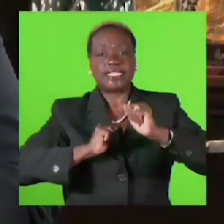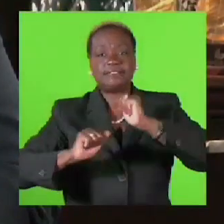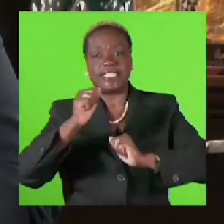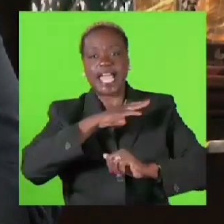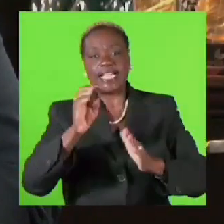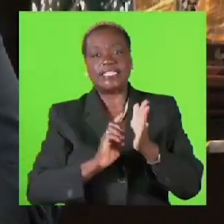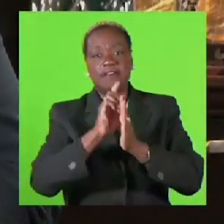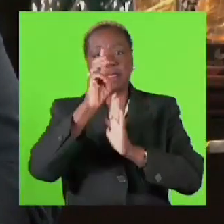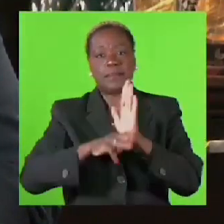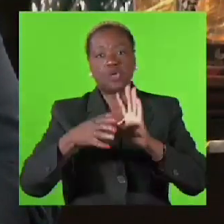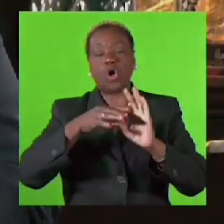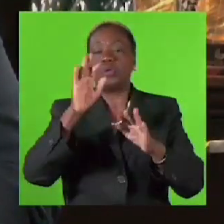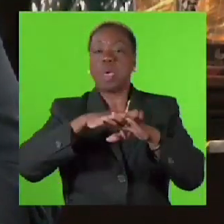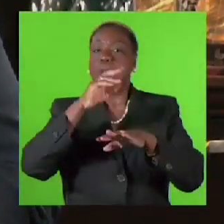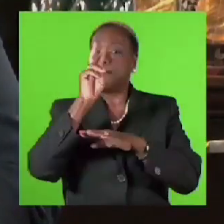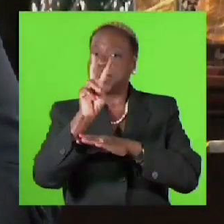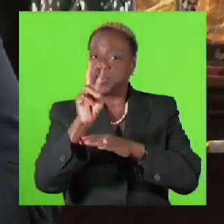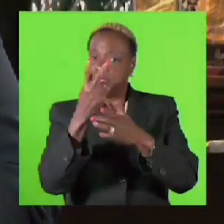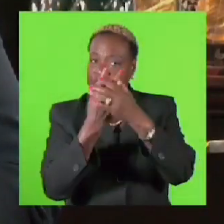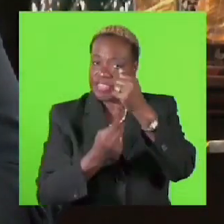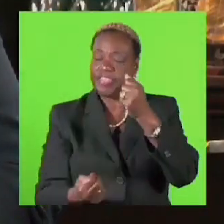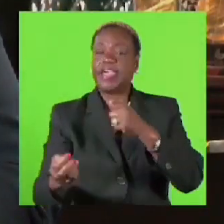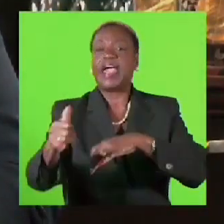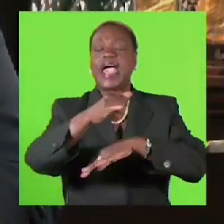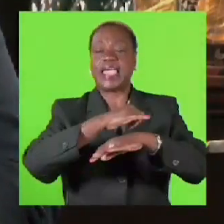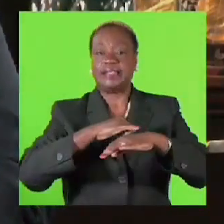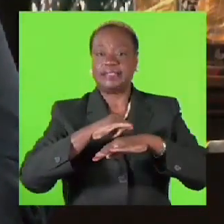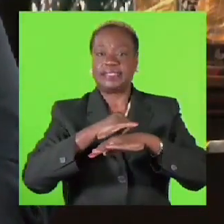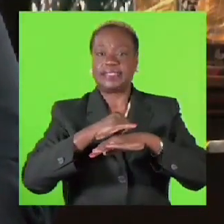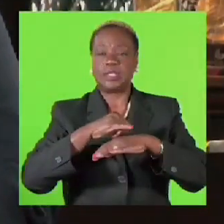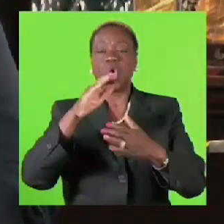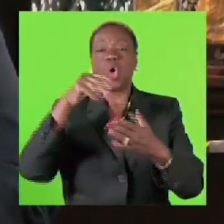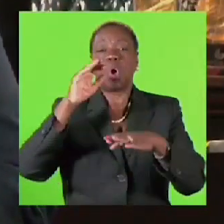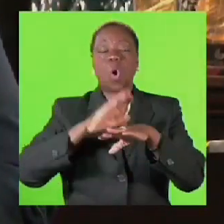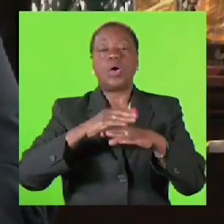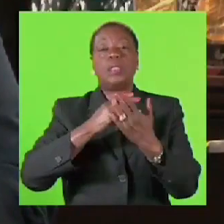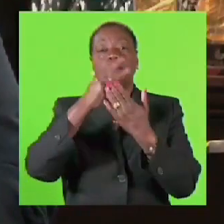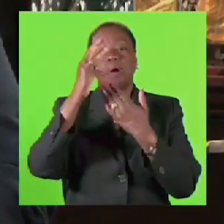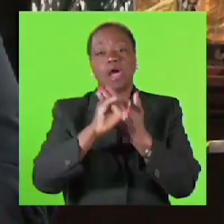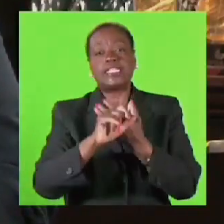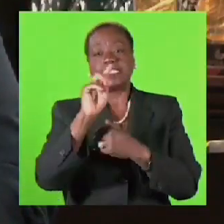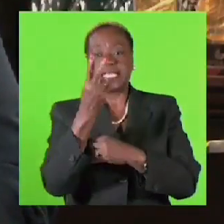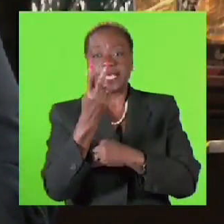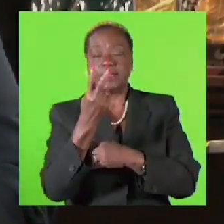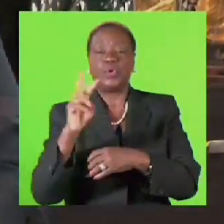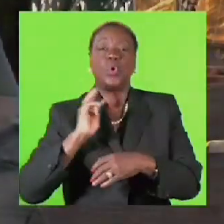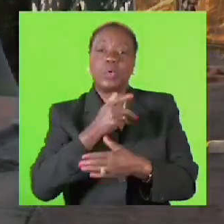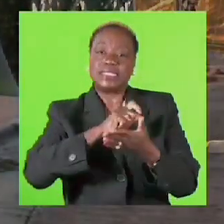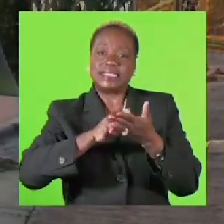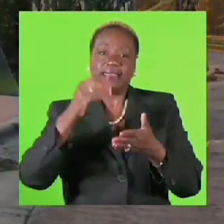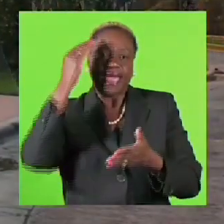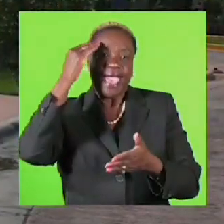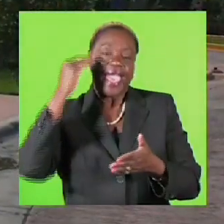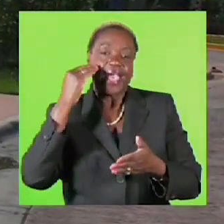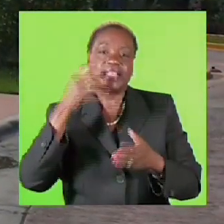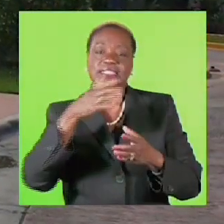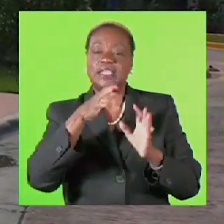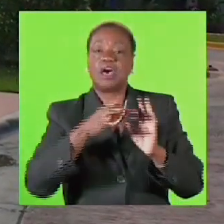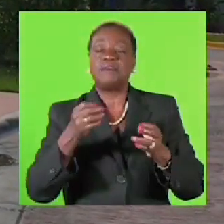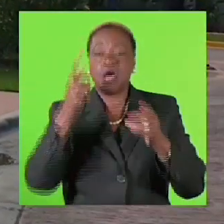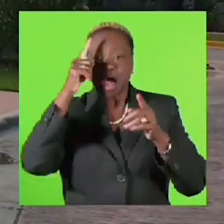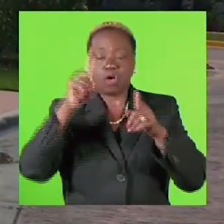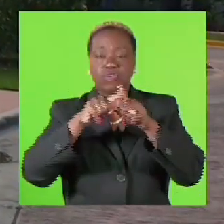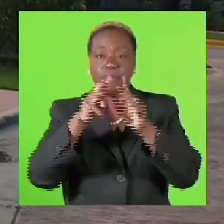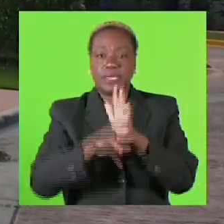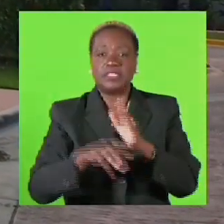and development on both islands. On March 2nd, we will sign a heads of agreement